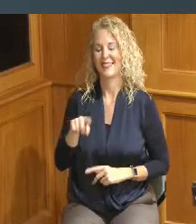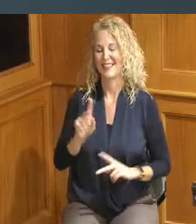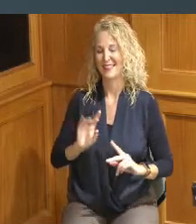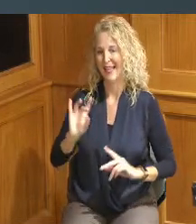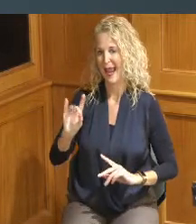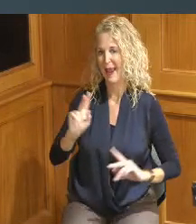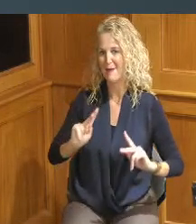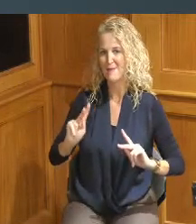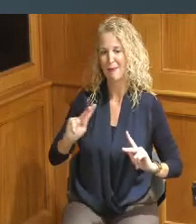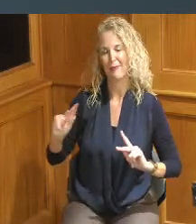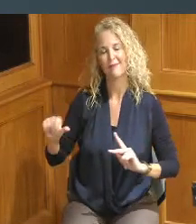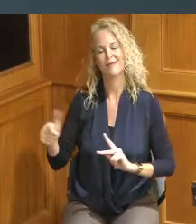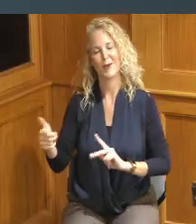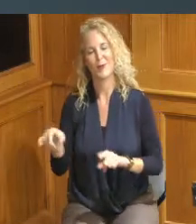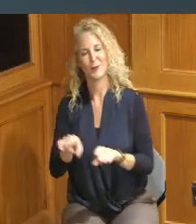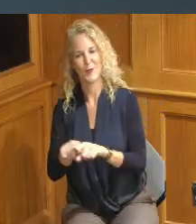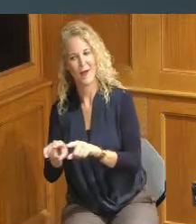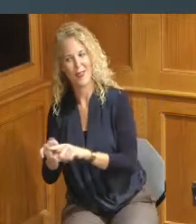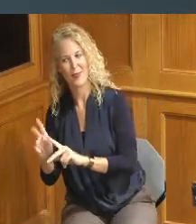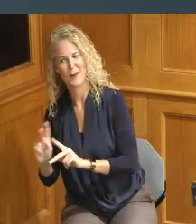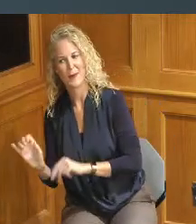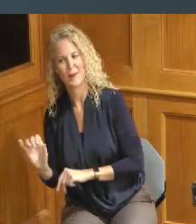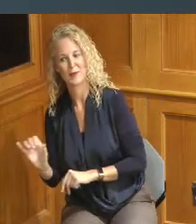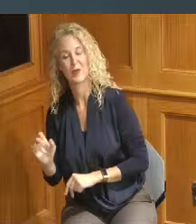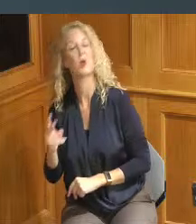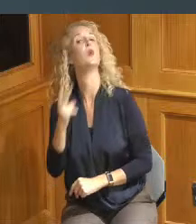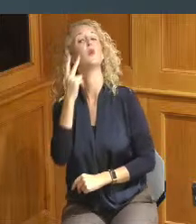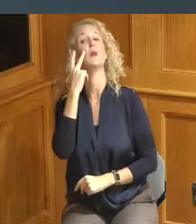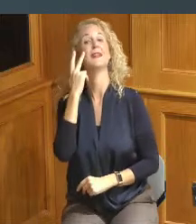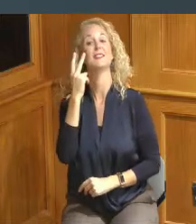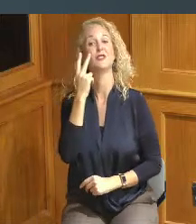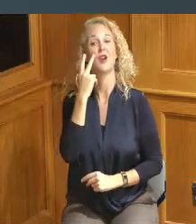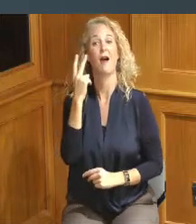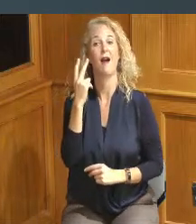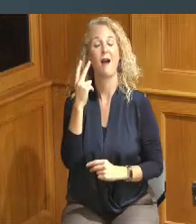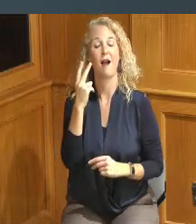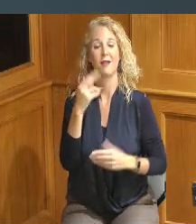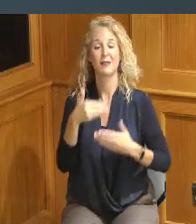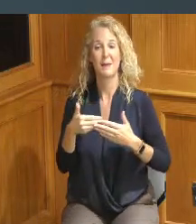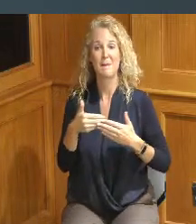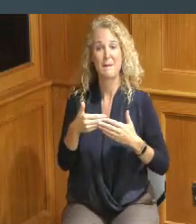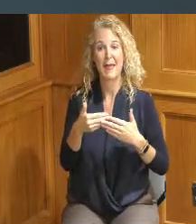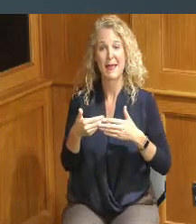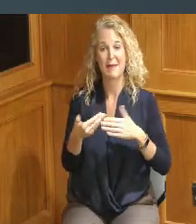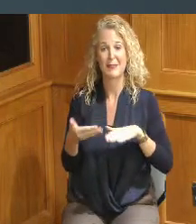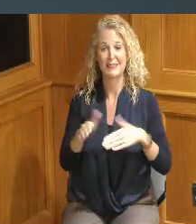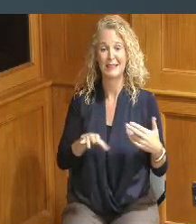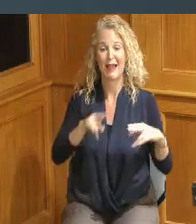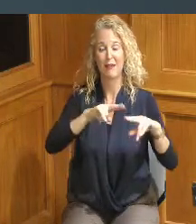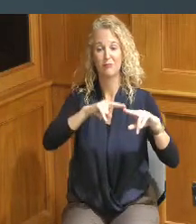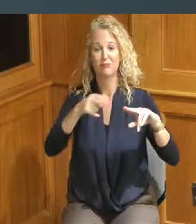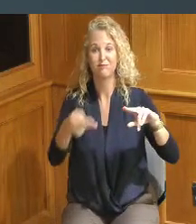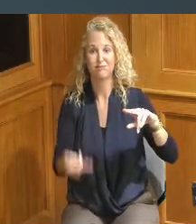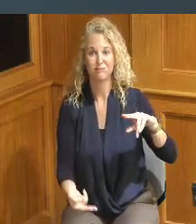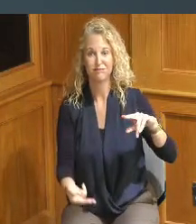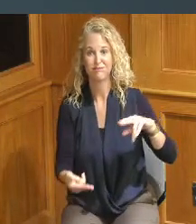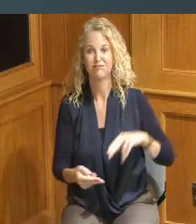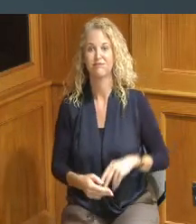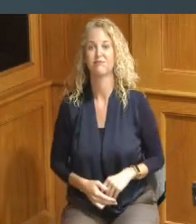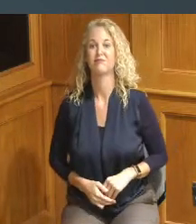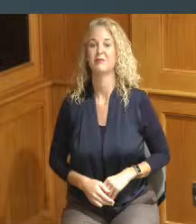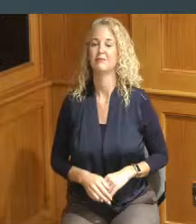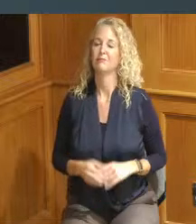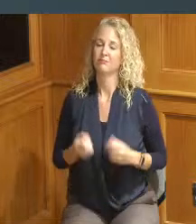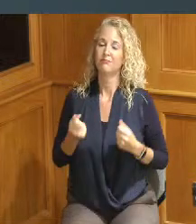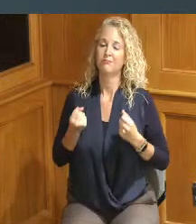and countless others, Hamilton County saw a record low infant mortality rate last year. There is so much